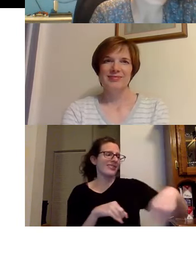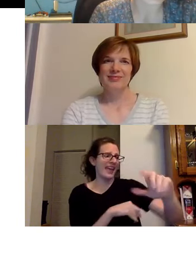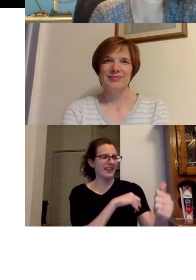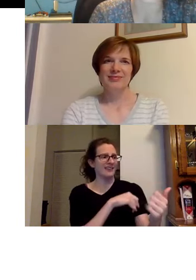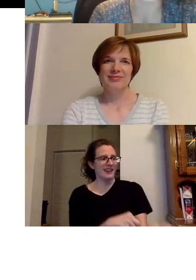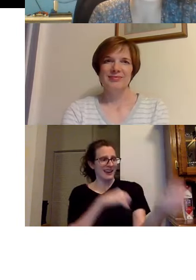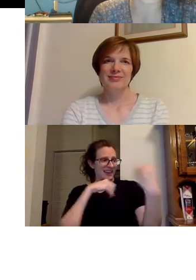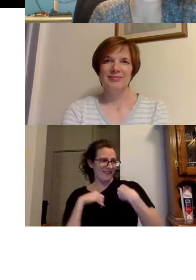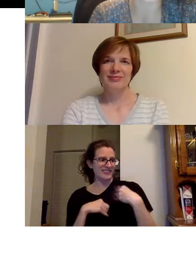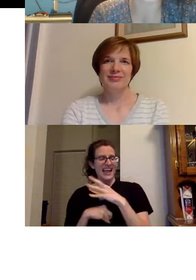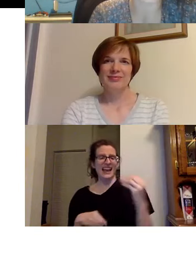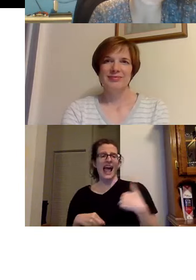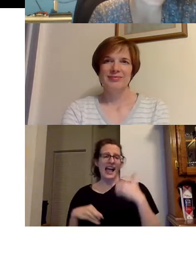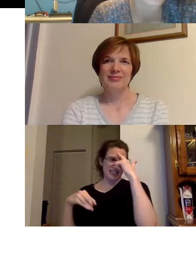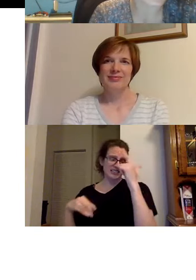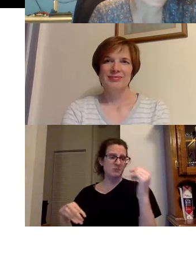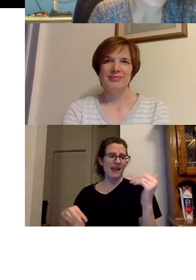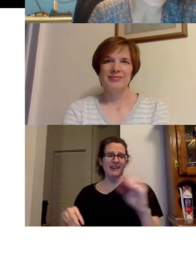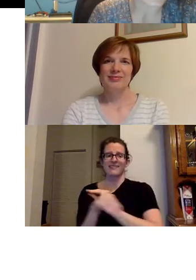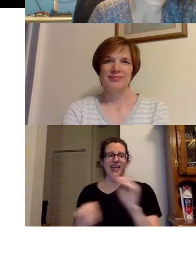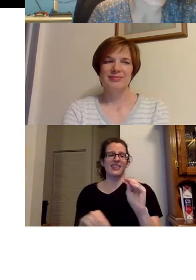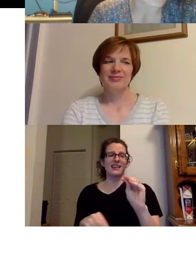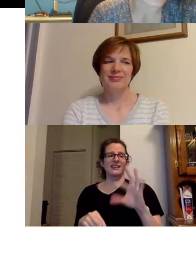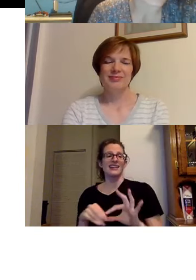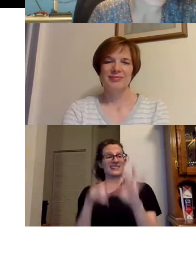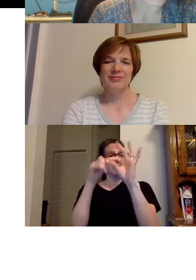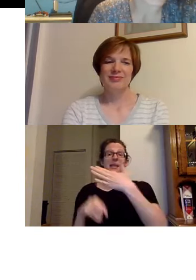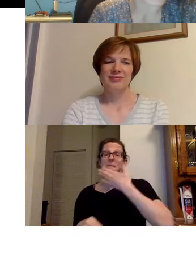I expect nothing but the best, and